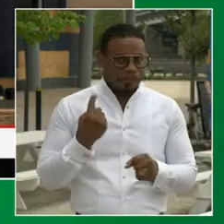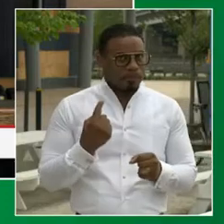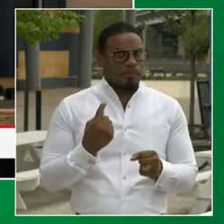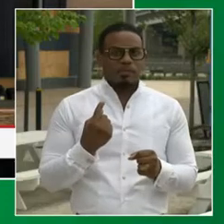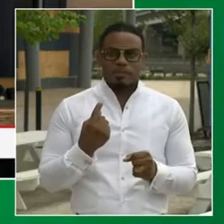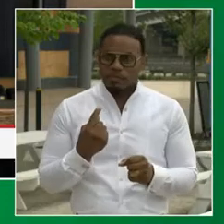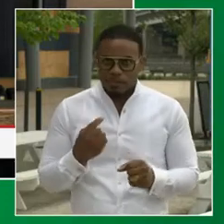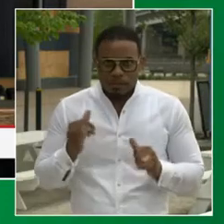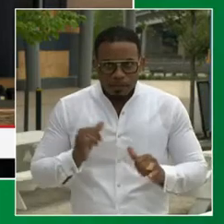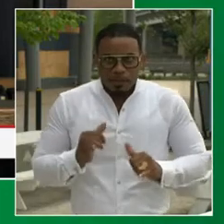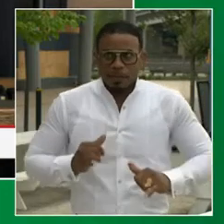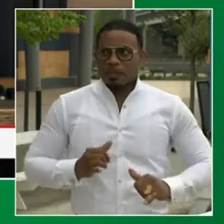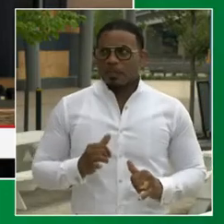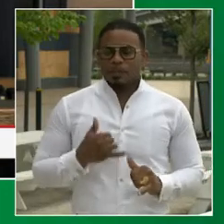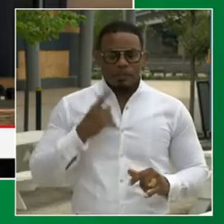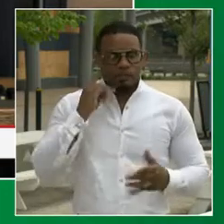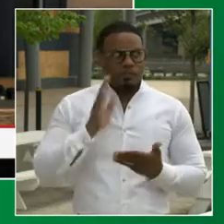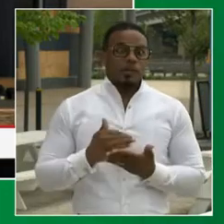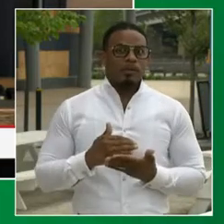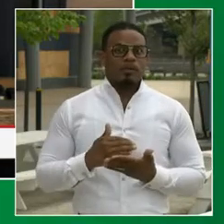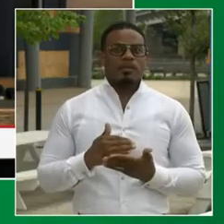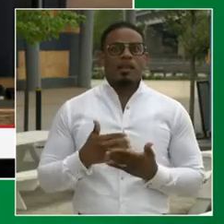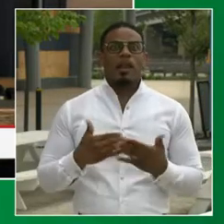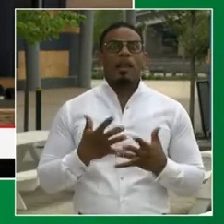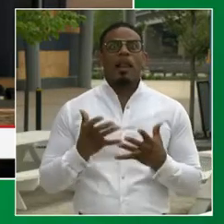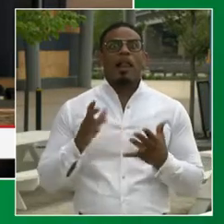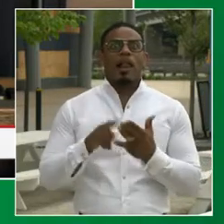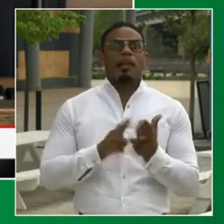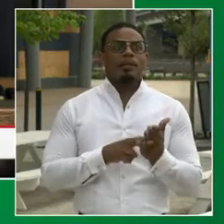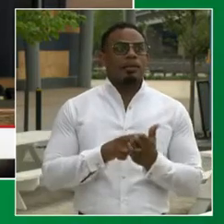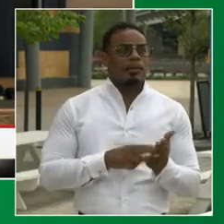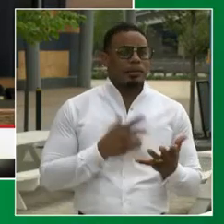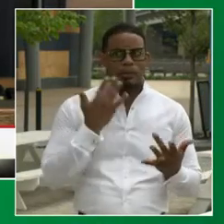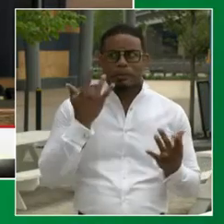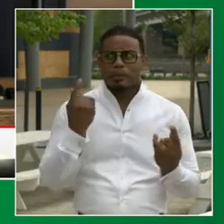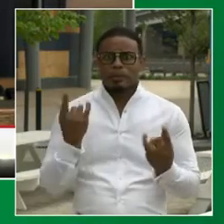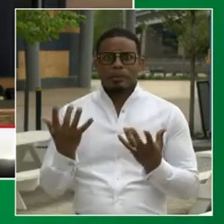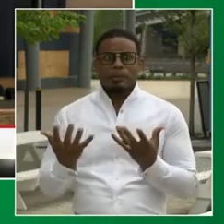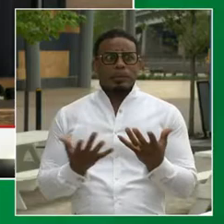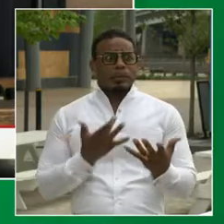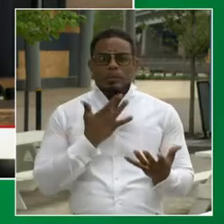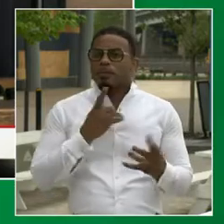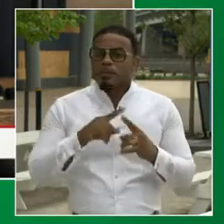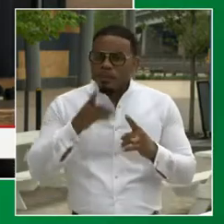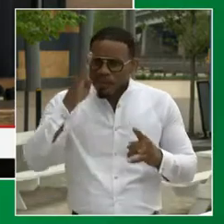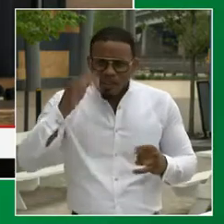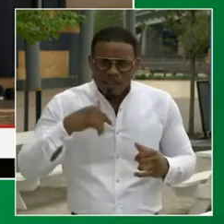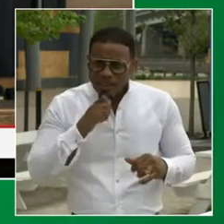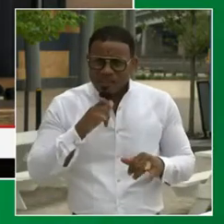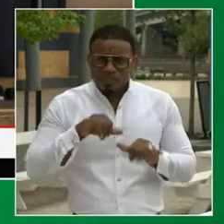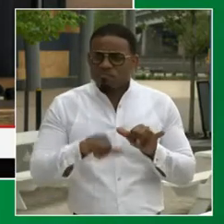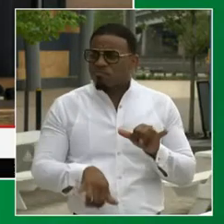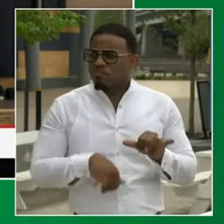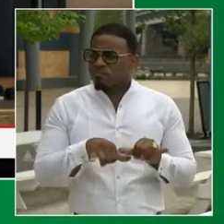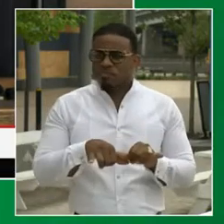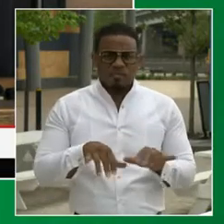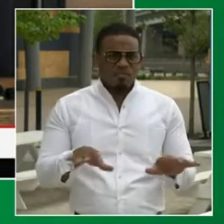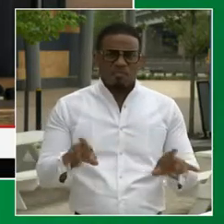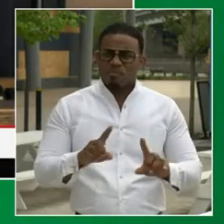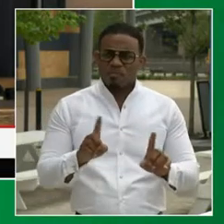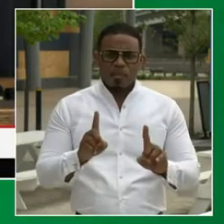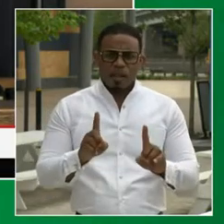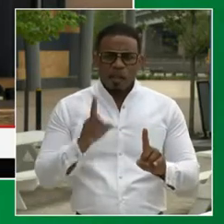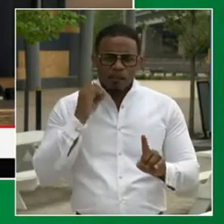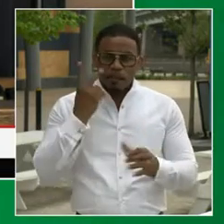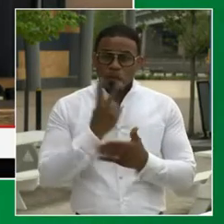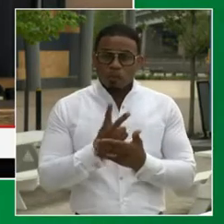year, I freaked out. I lost a lot of contracts. I didn't know what to do. But, I didn't just stay there. I just,